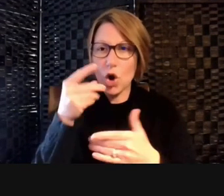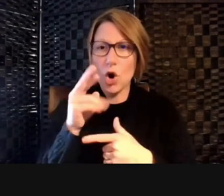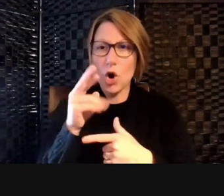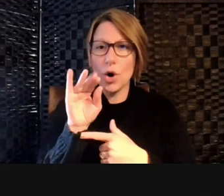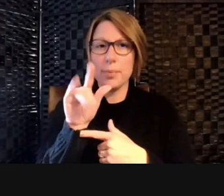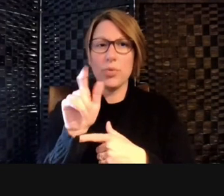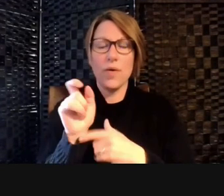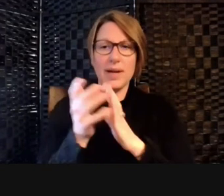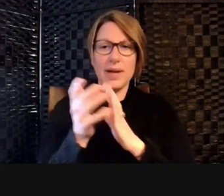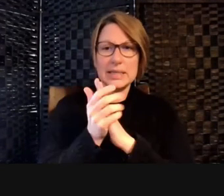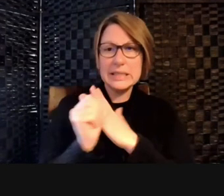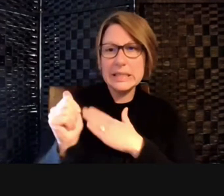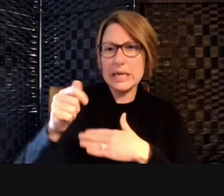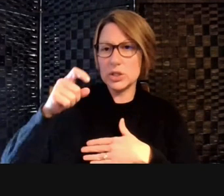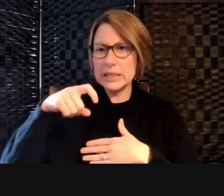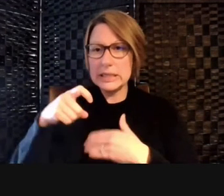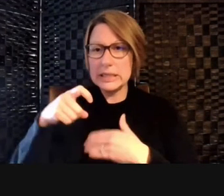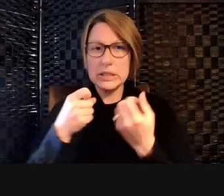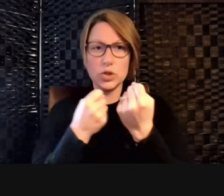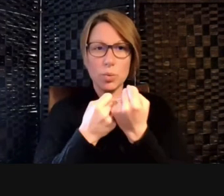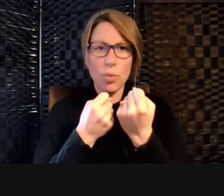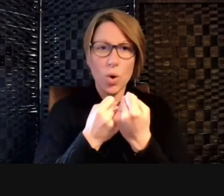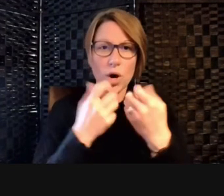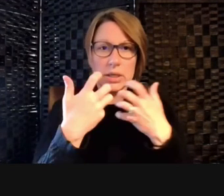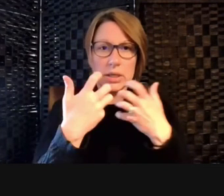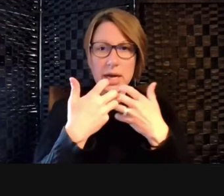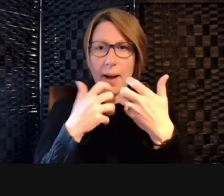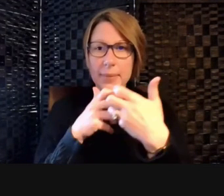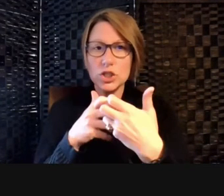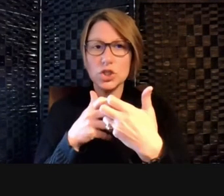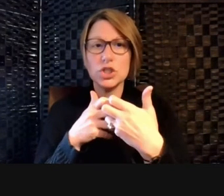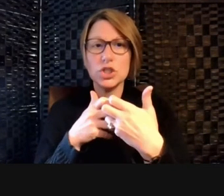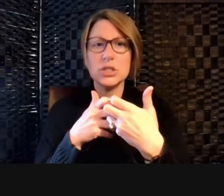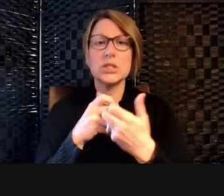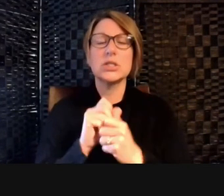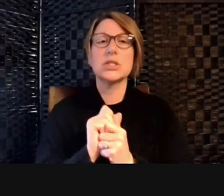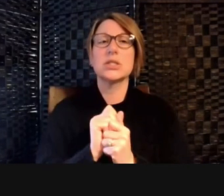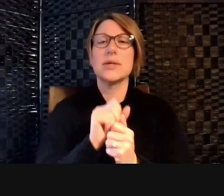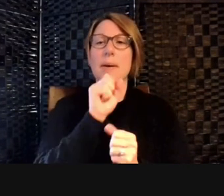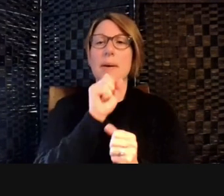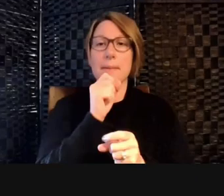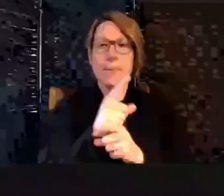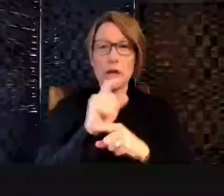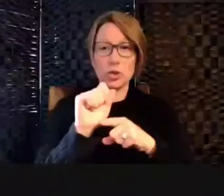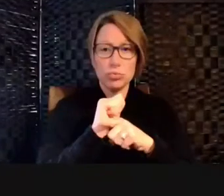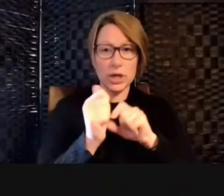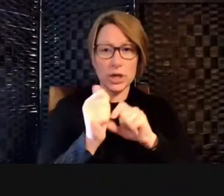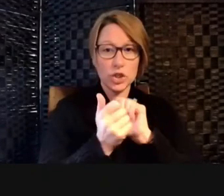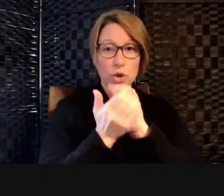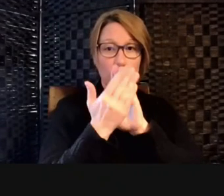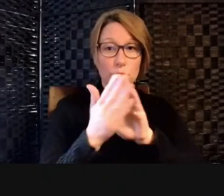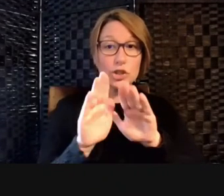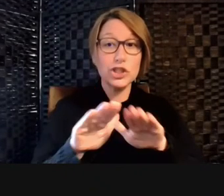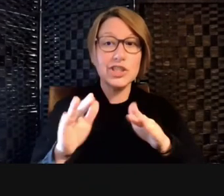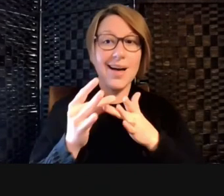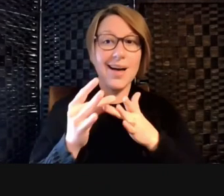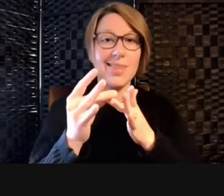needs, accommodations. We're going to make sure that all the practices and approaches are child-led and are implemented in